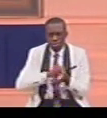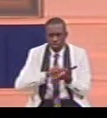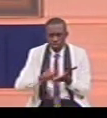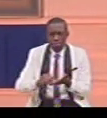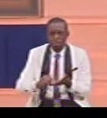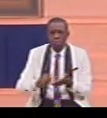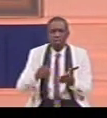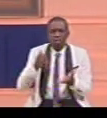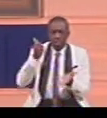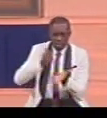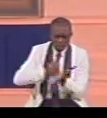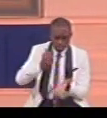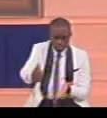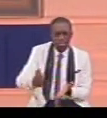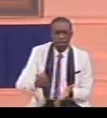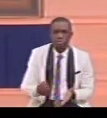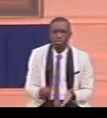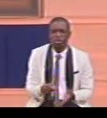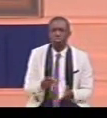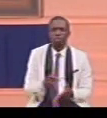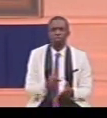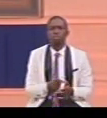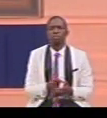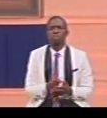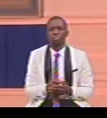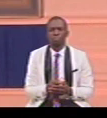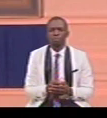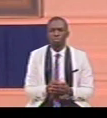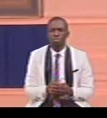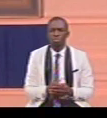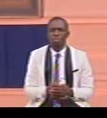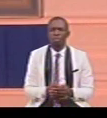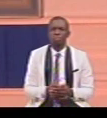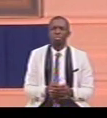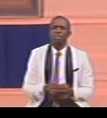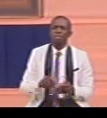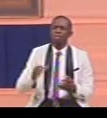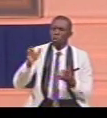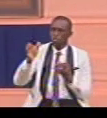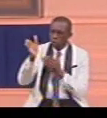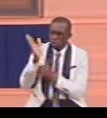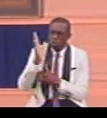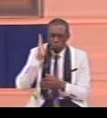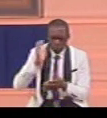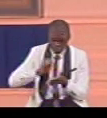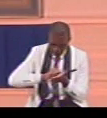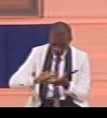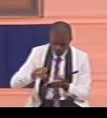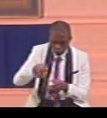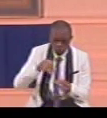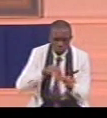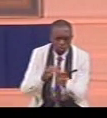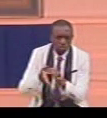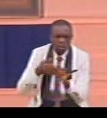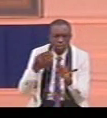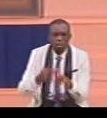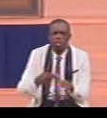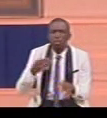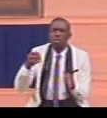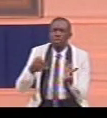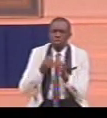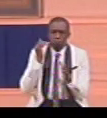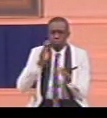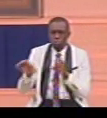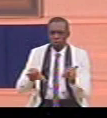I said amen for you it's a funding your life it will be done in your